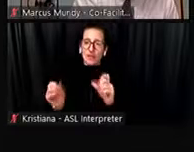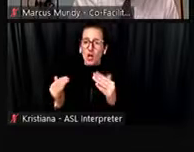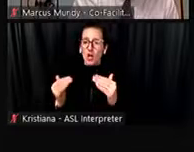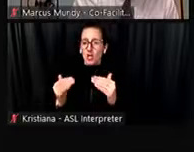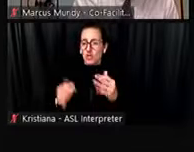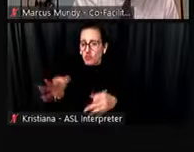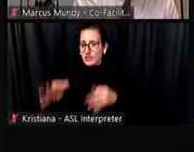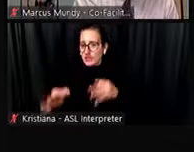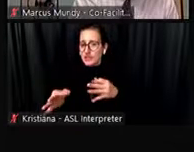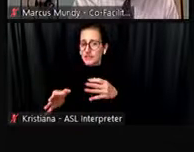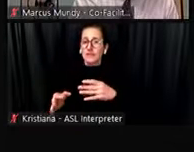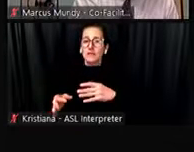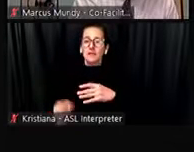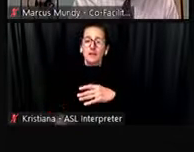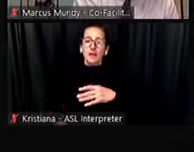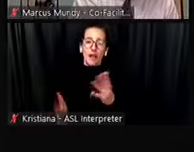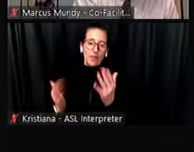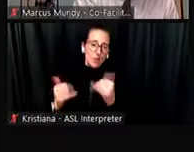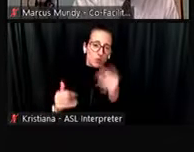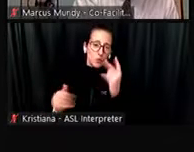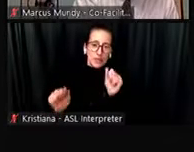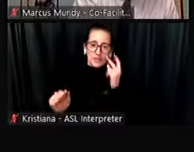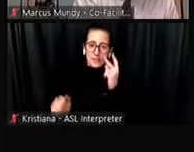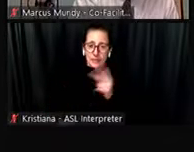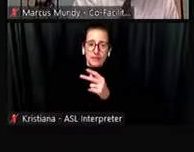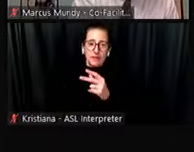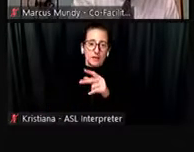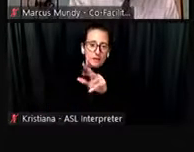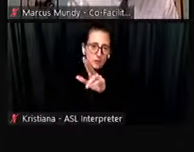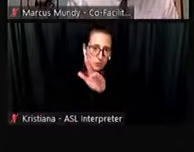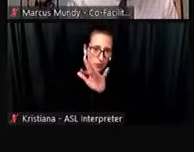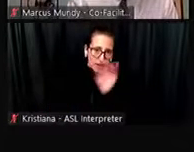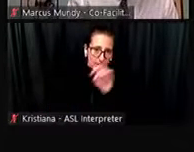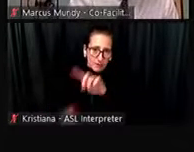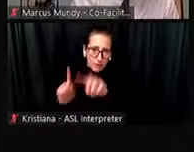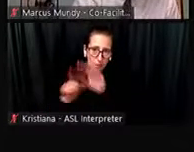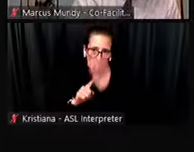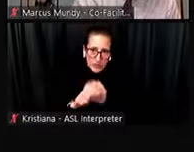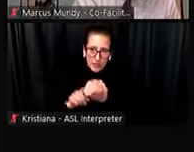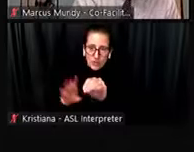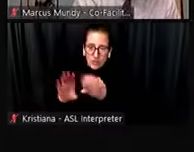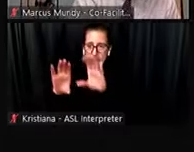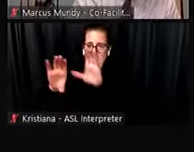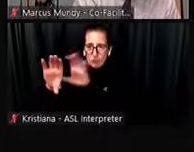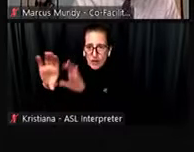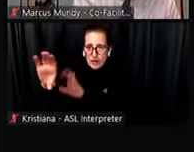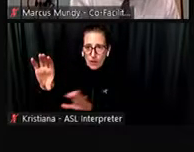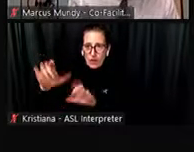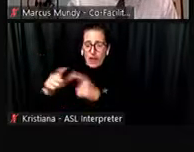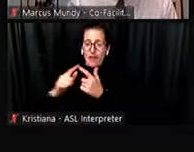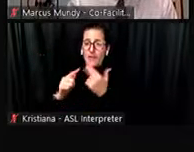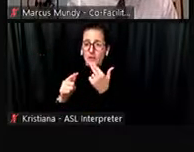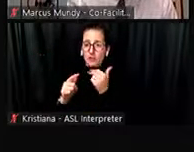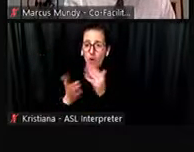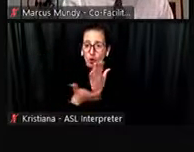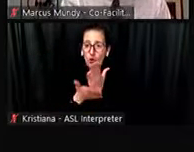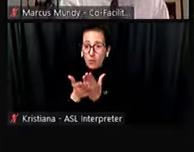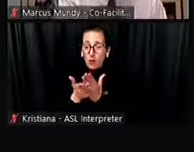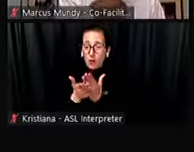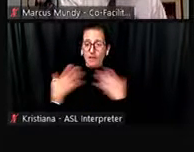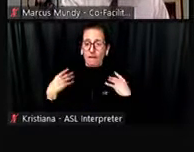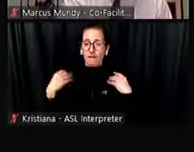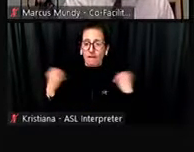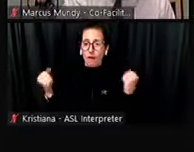23%, 31%, 32% respectively. And then our smaller portion is the housing and health and human services,